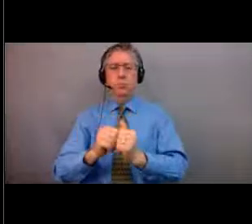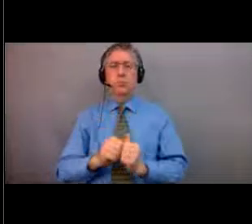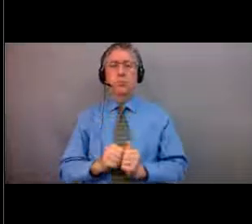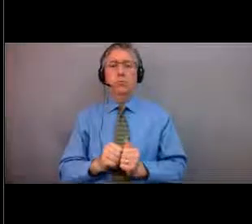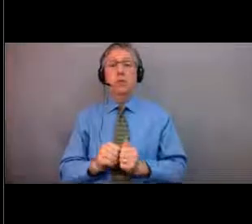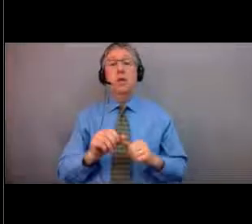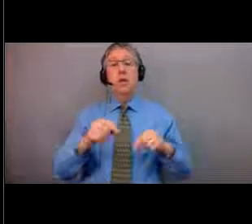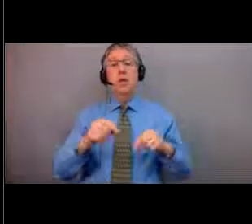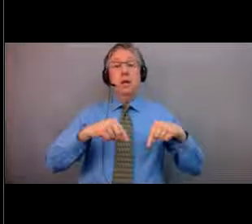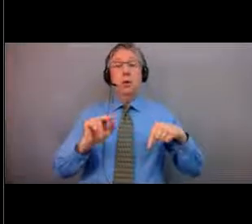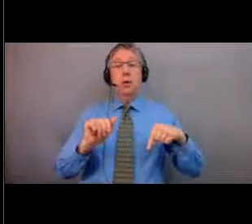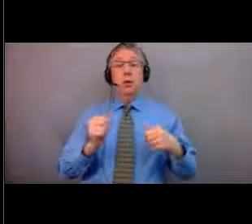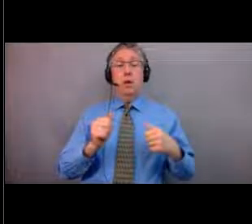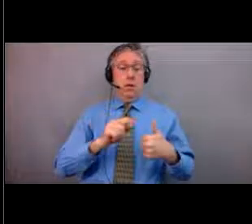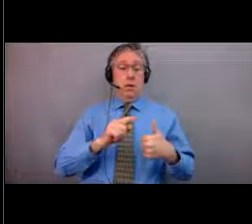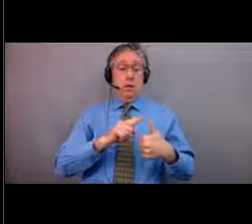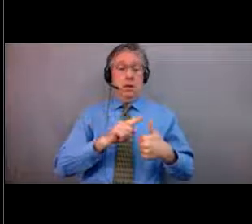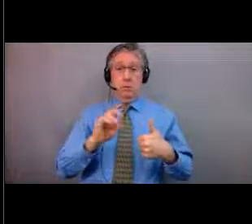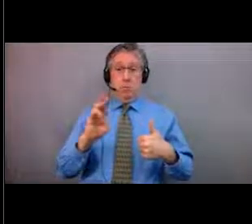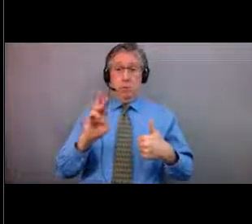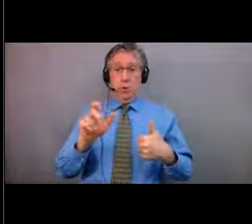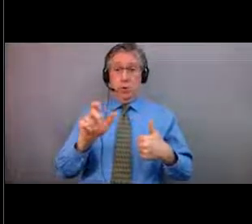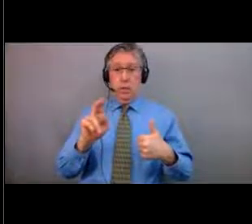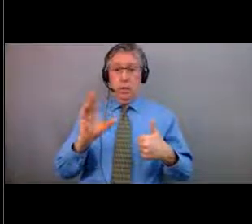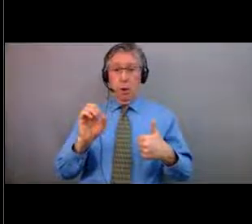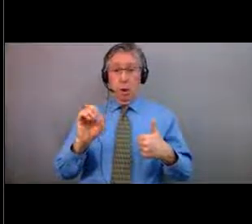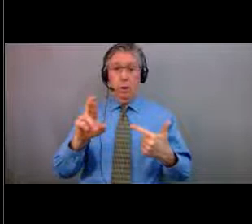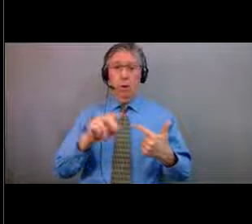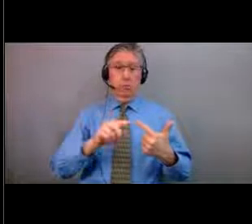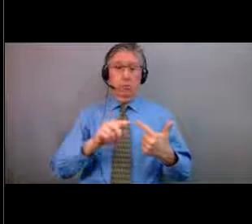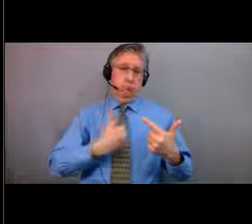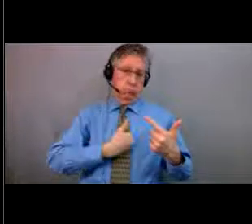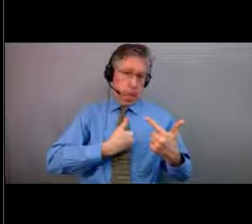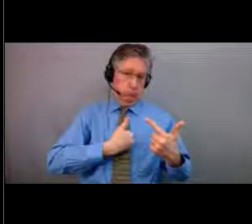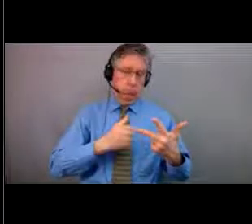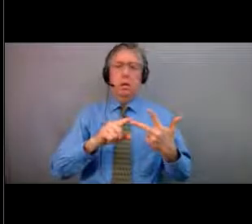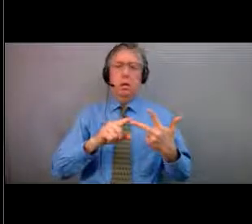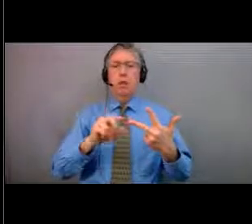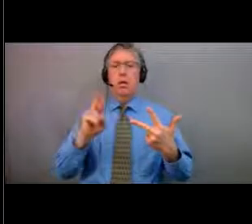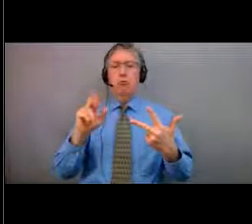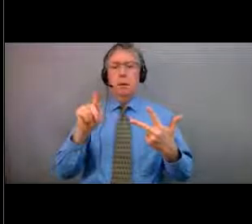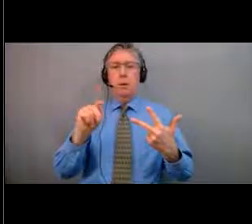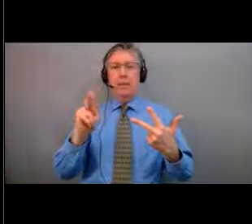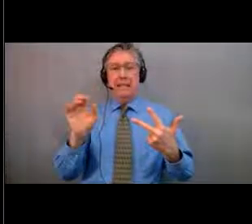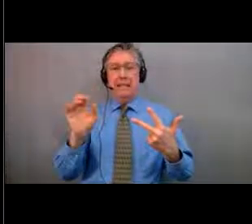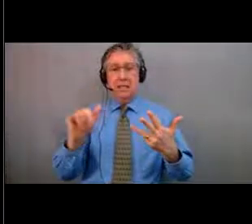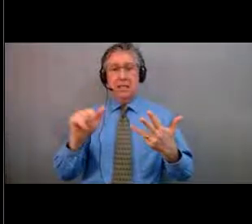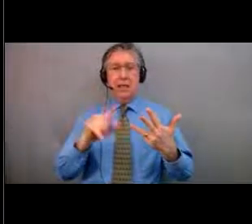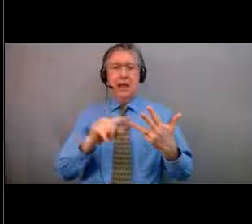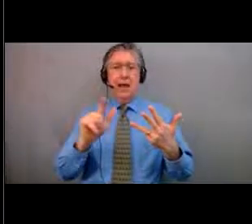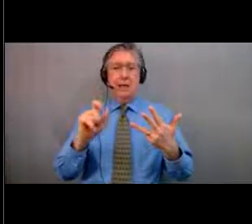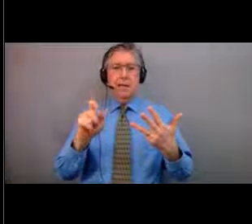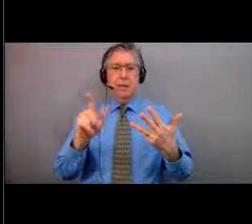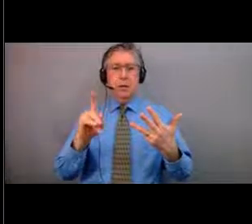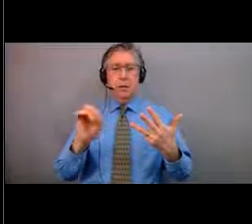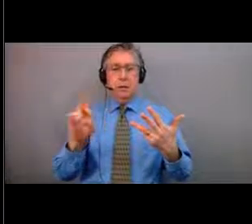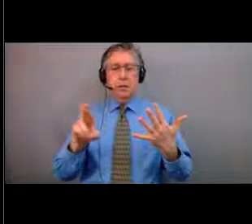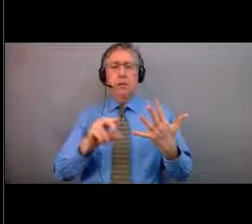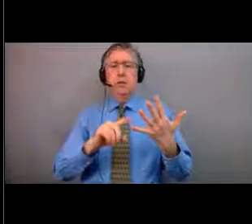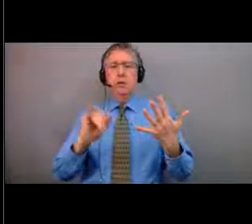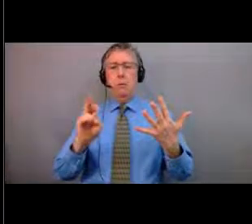Carter, myself, Robert Key, Alex Cozier, Jeremy Mathis,